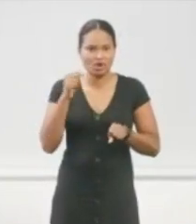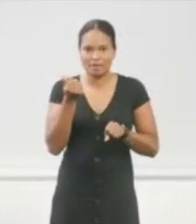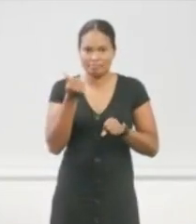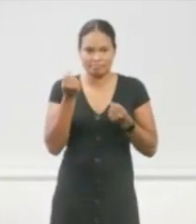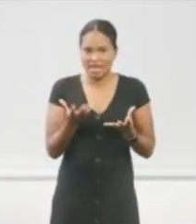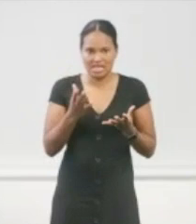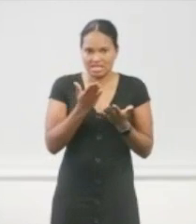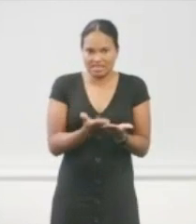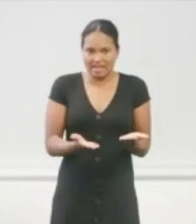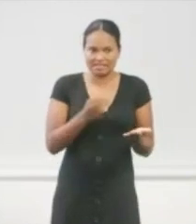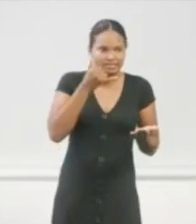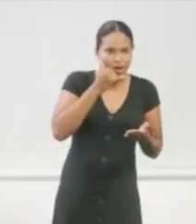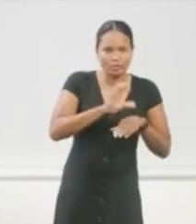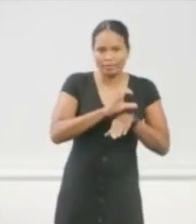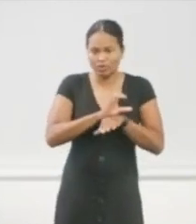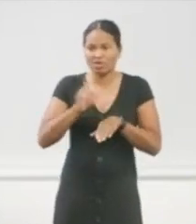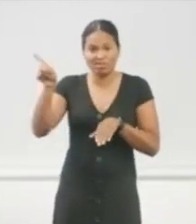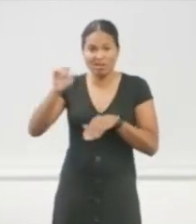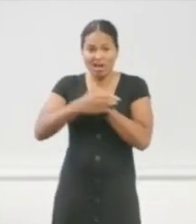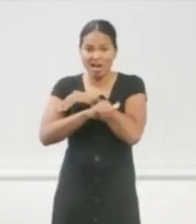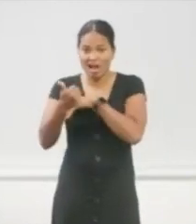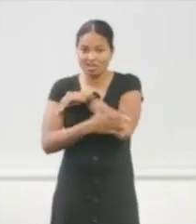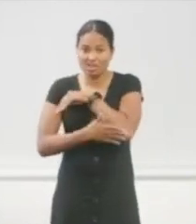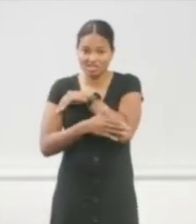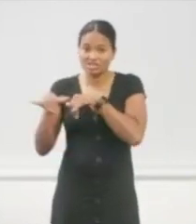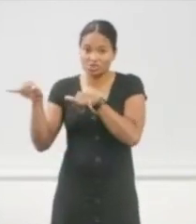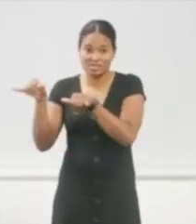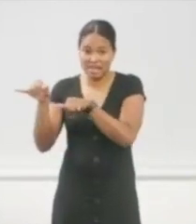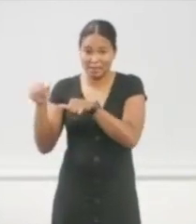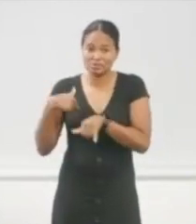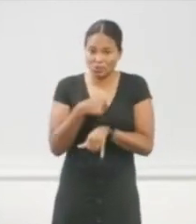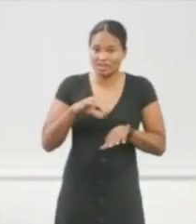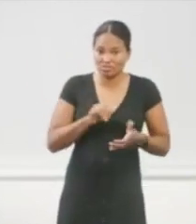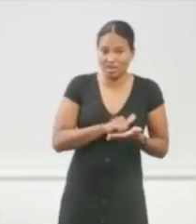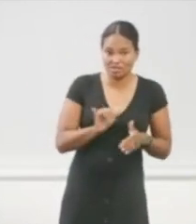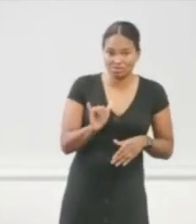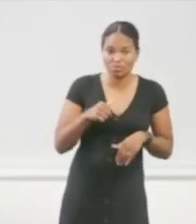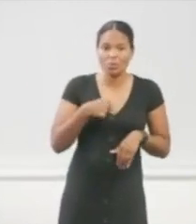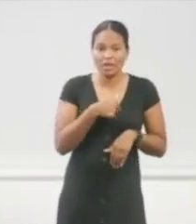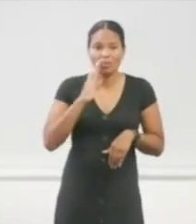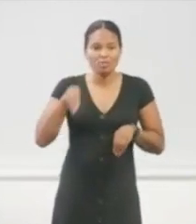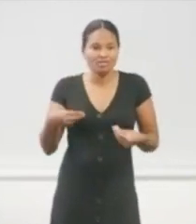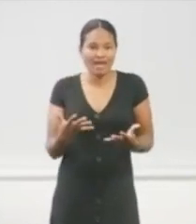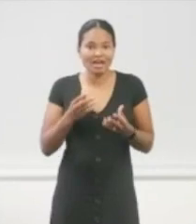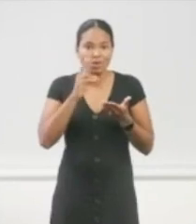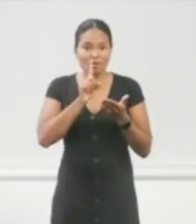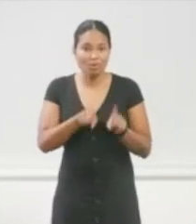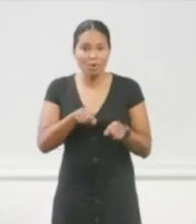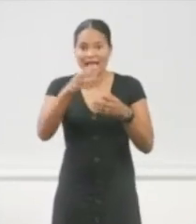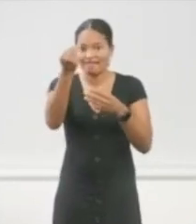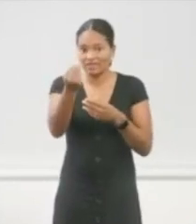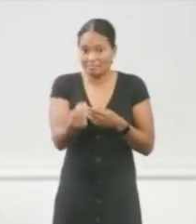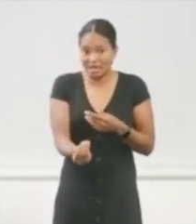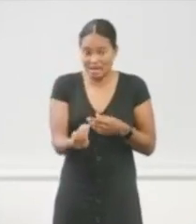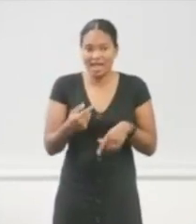China, and Iran are doing to your systems right now. And so we provide free vulnerability scanning. The difference is we're going to give you a report every Monday to tell you what vulnerabilities you have so you can fix